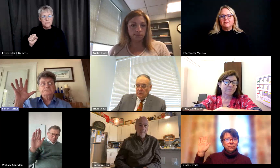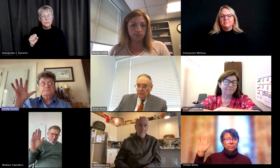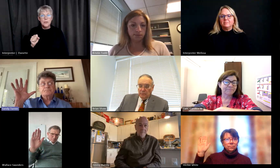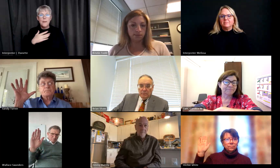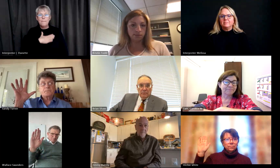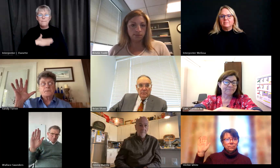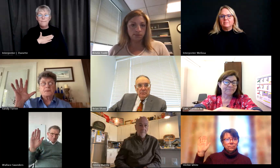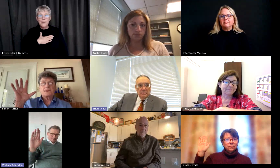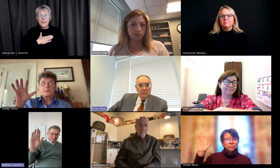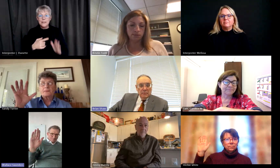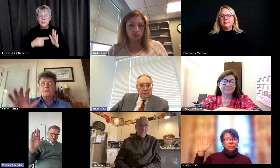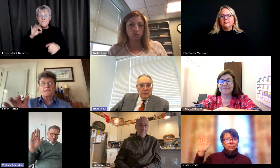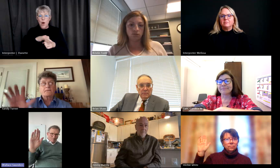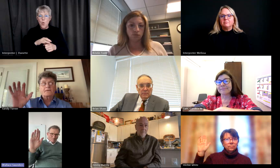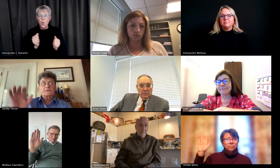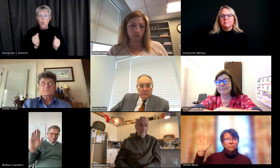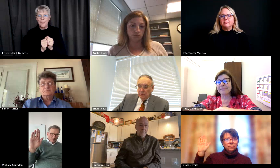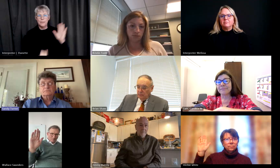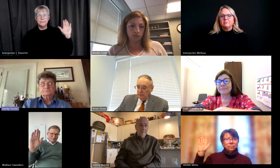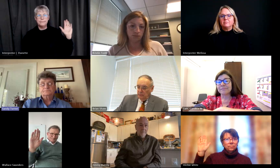please.